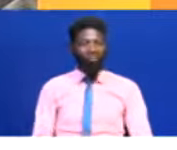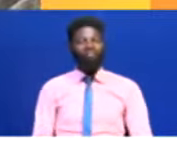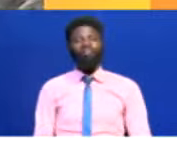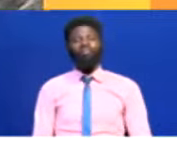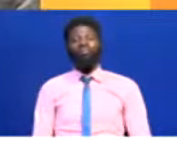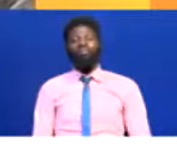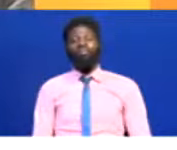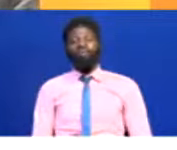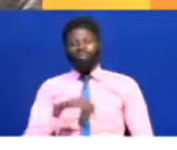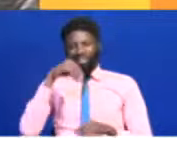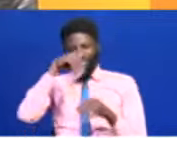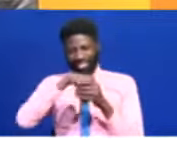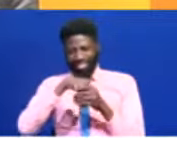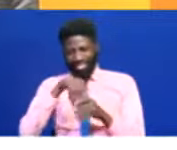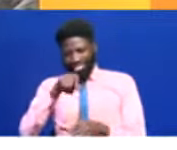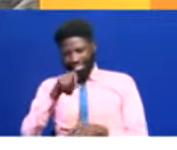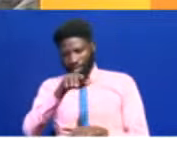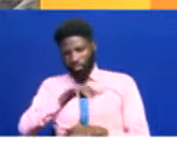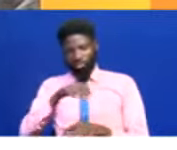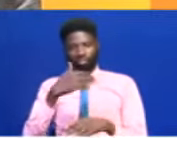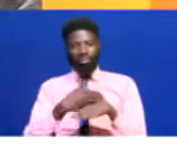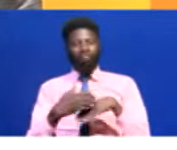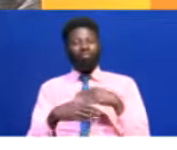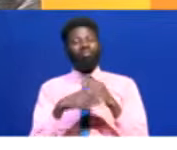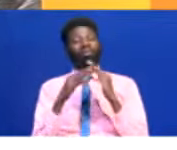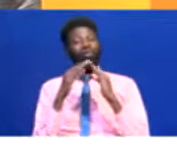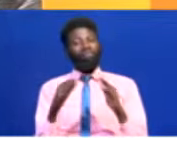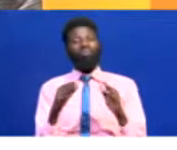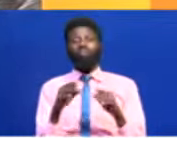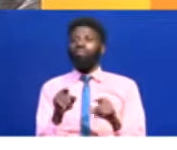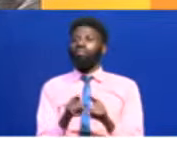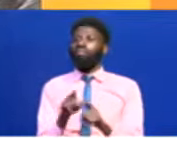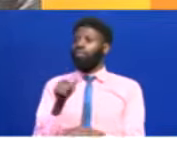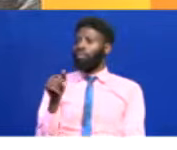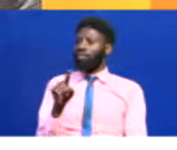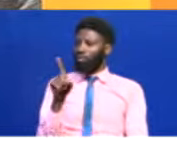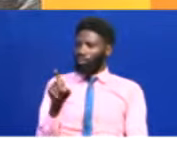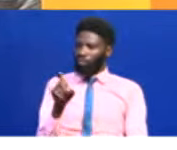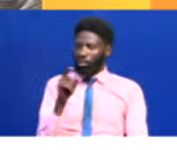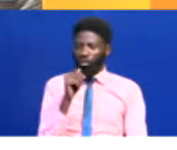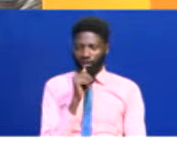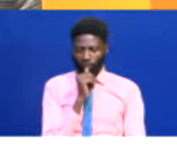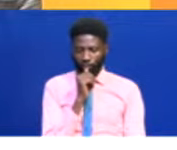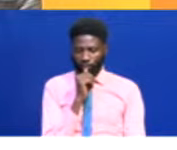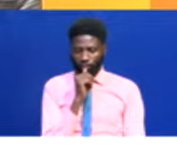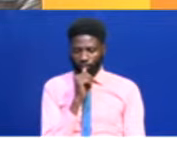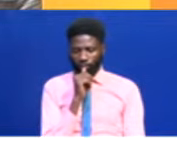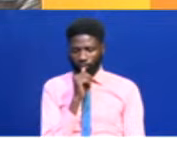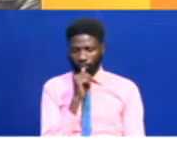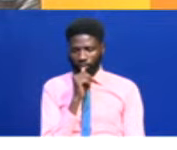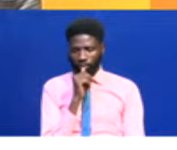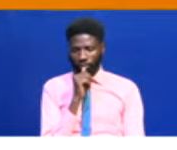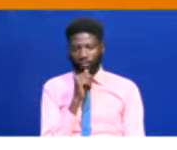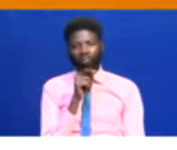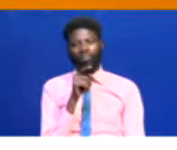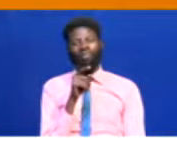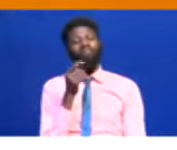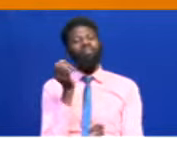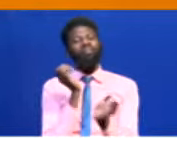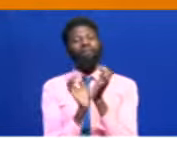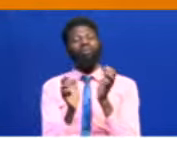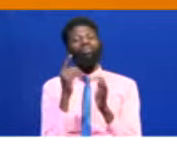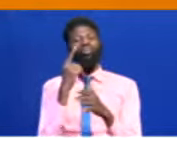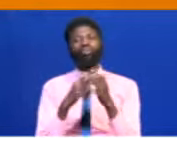within that whole ecosystem. Mm-hmm. So on the other question was on what? What are the penalties for